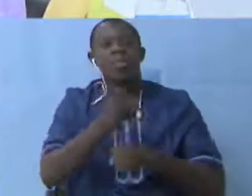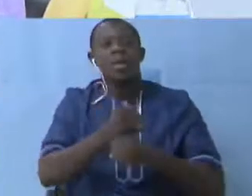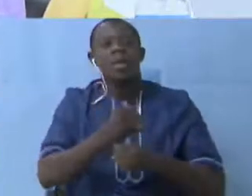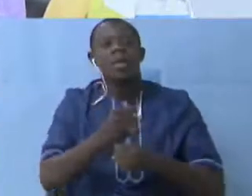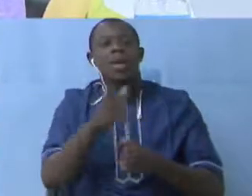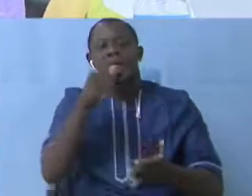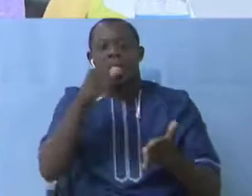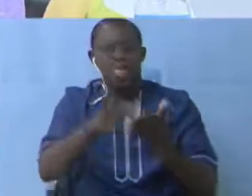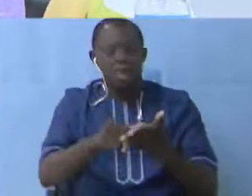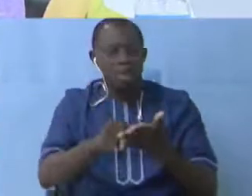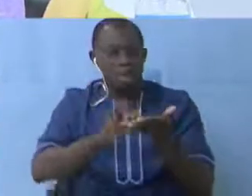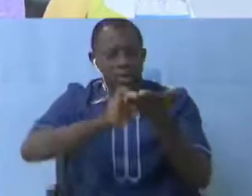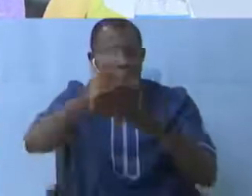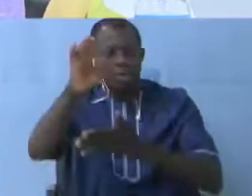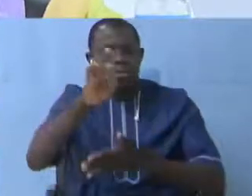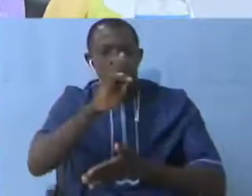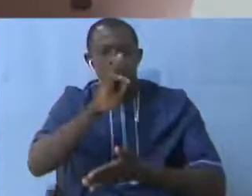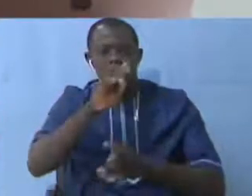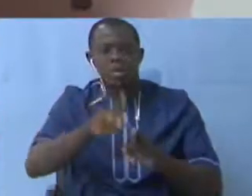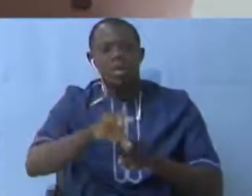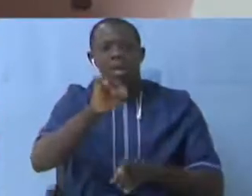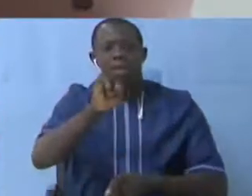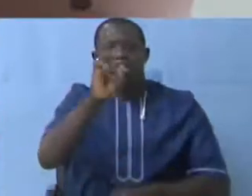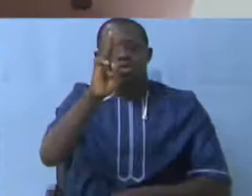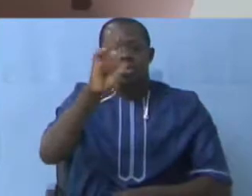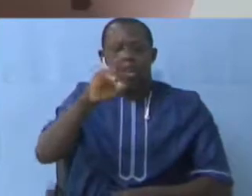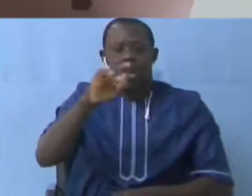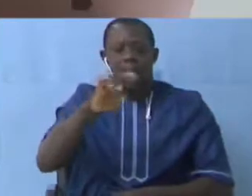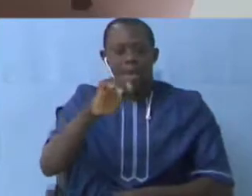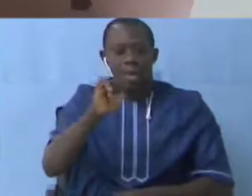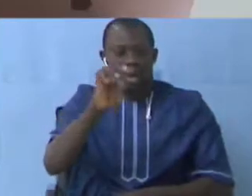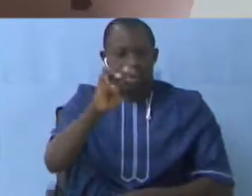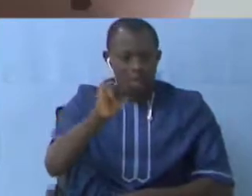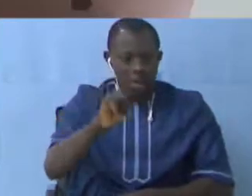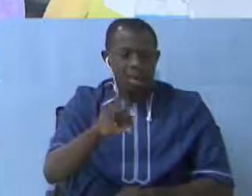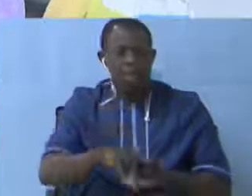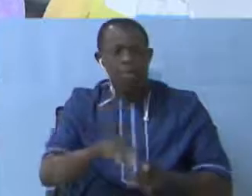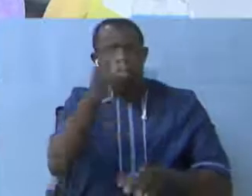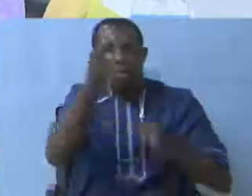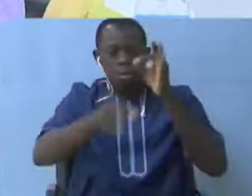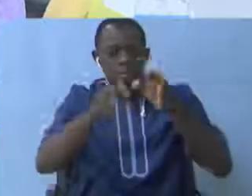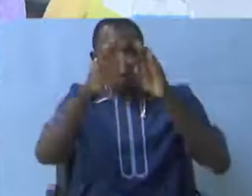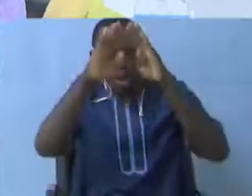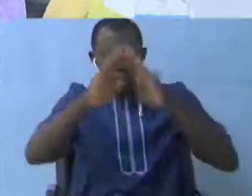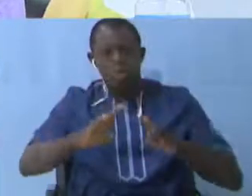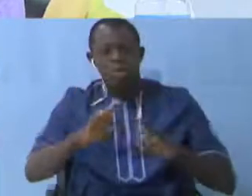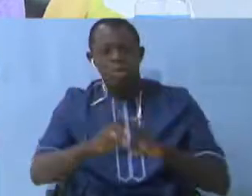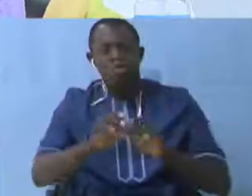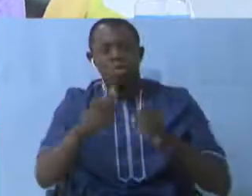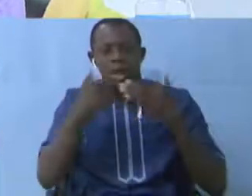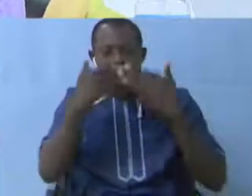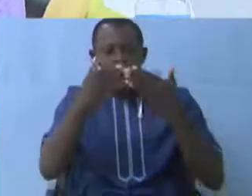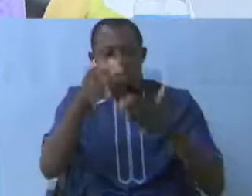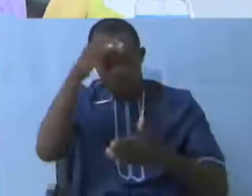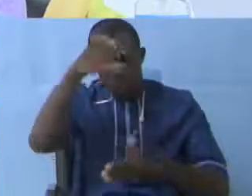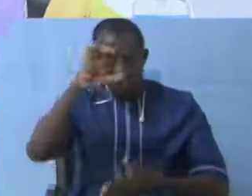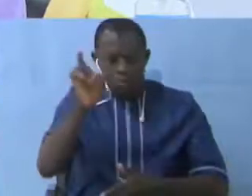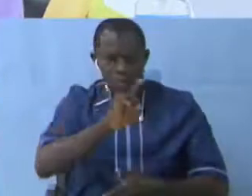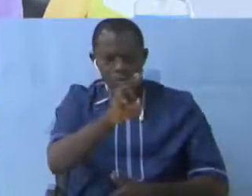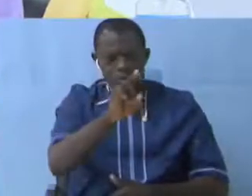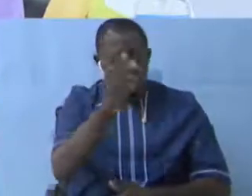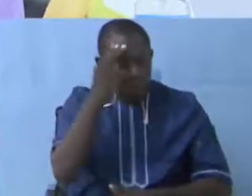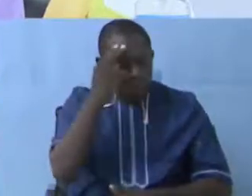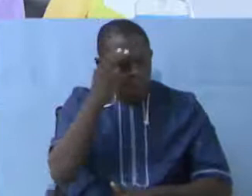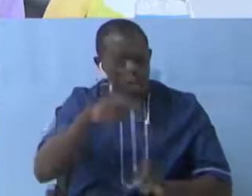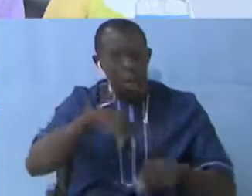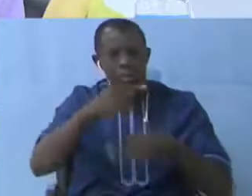bëgg dugal nag ci Supreme Court bi mu di attekaay bu mag bi. Can you tell the Commission what you know about that application? Danga mën a